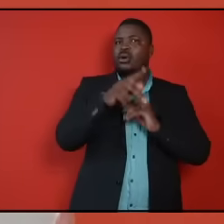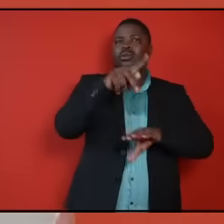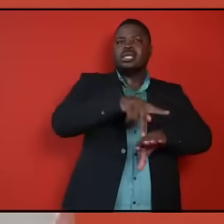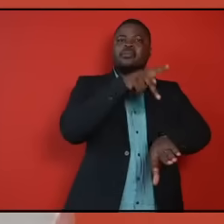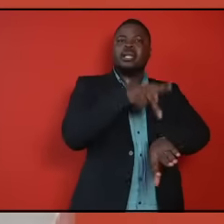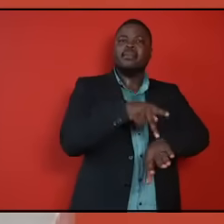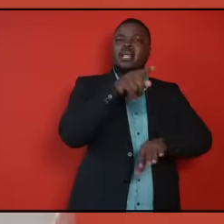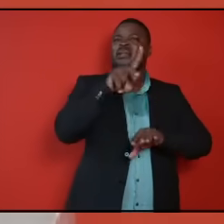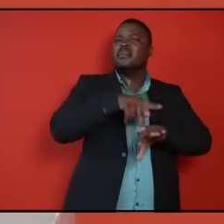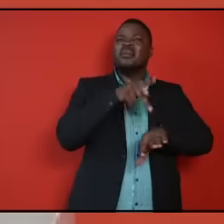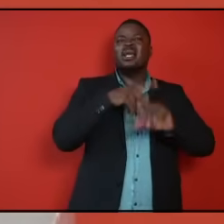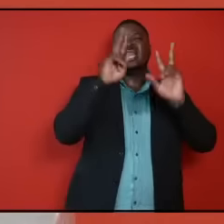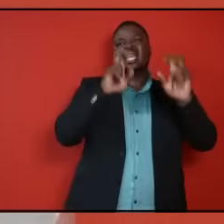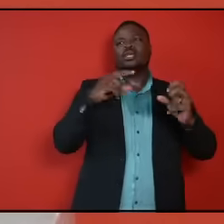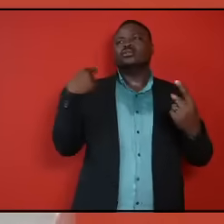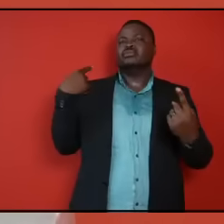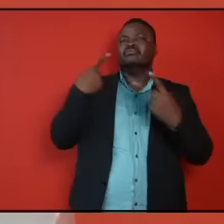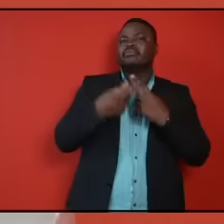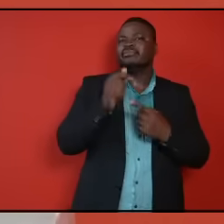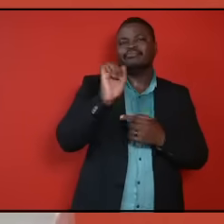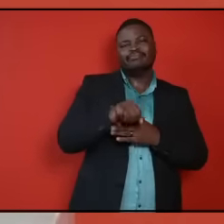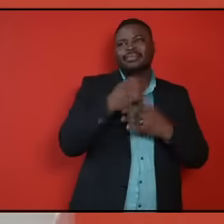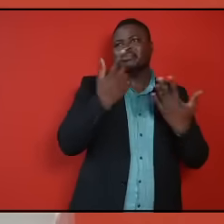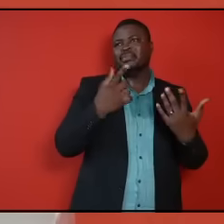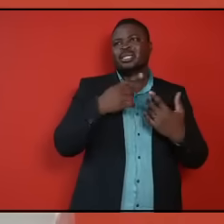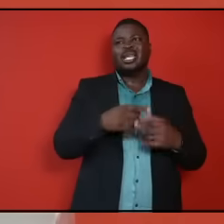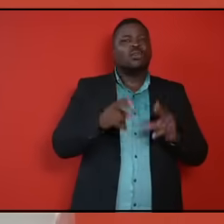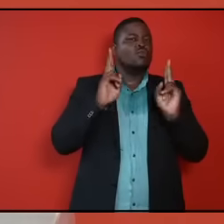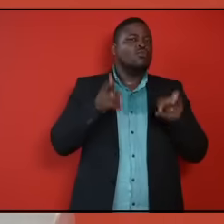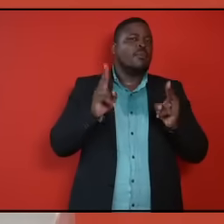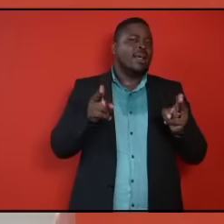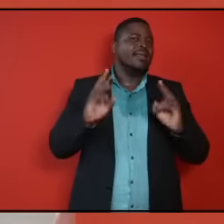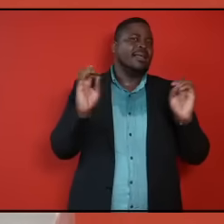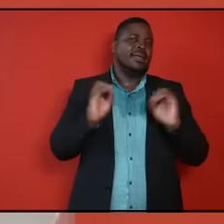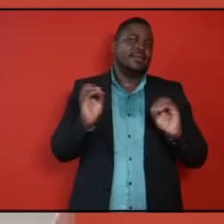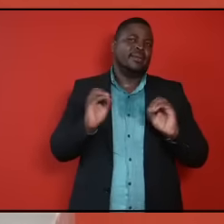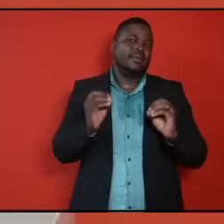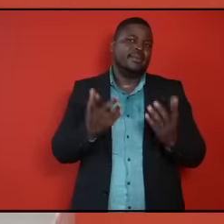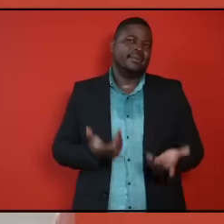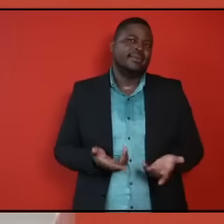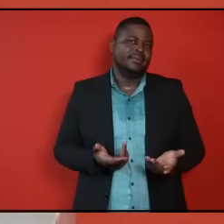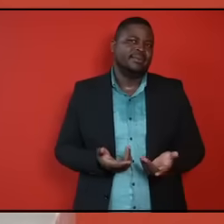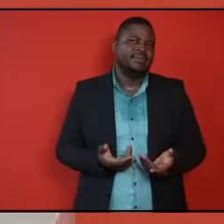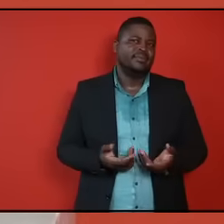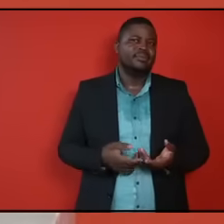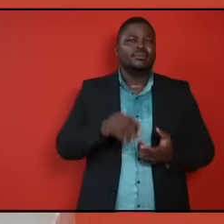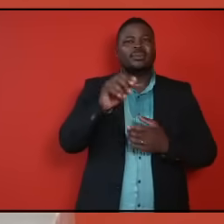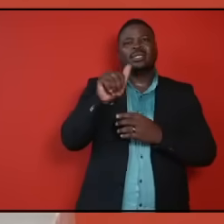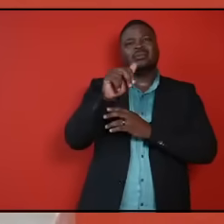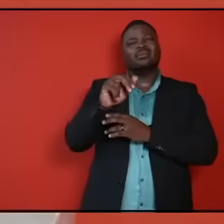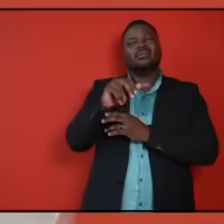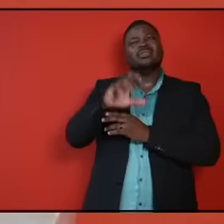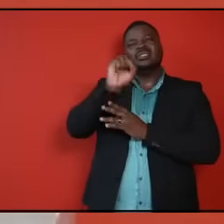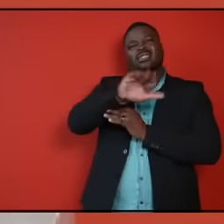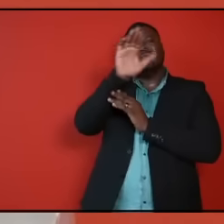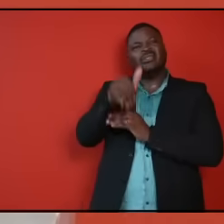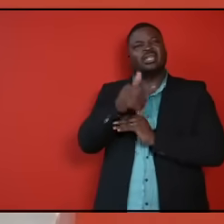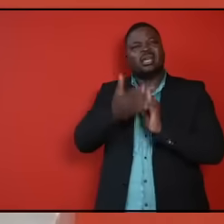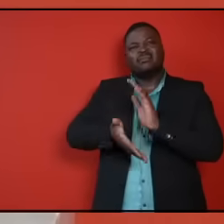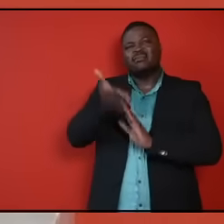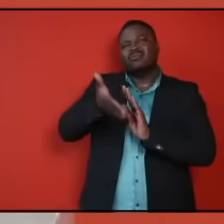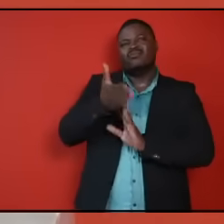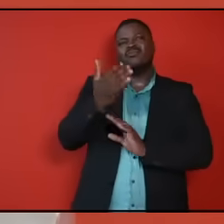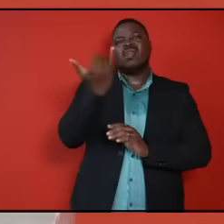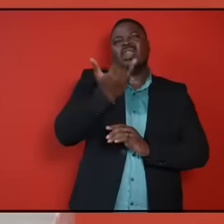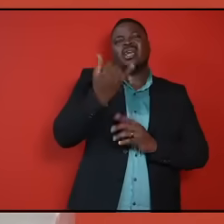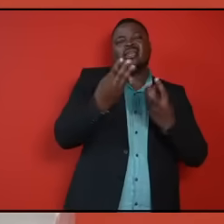heard. This can't be normal. And South Africa can't want to continue as if things are normal. When the